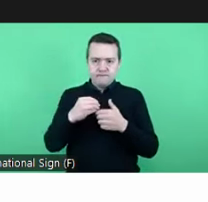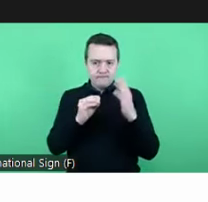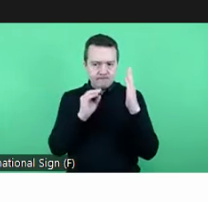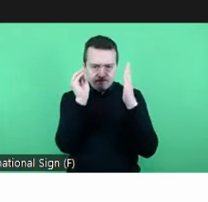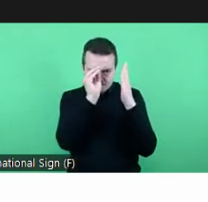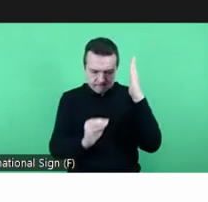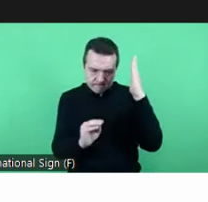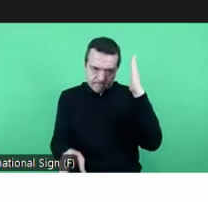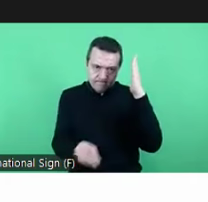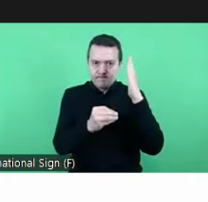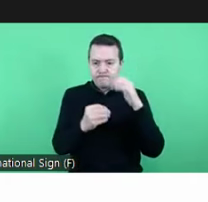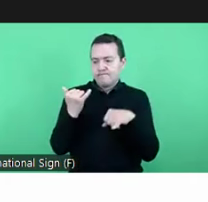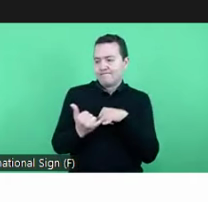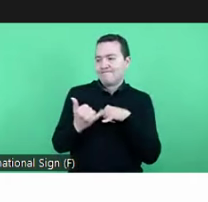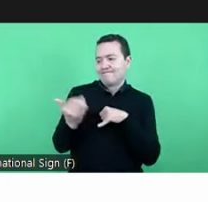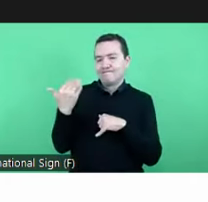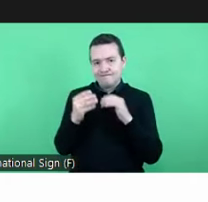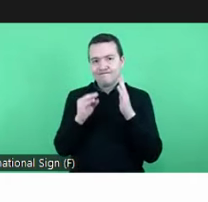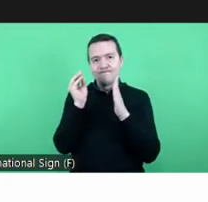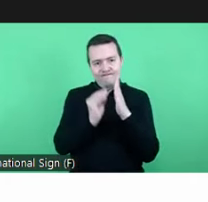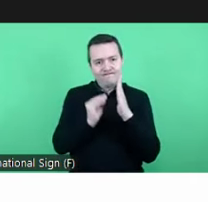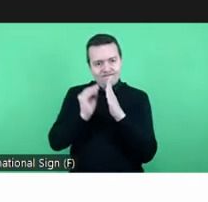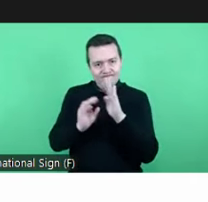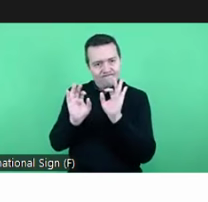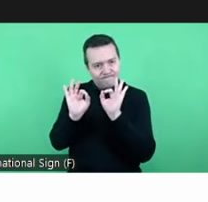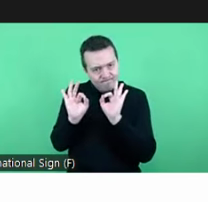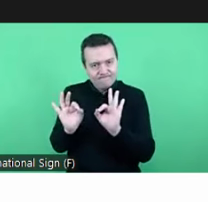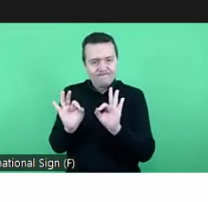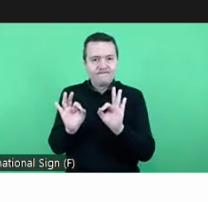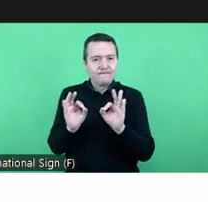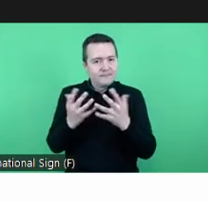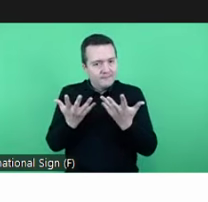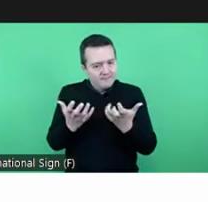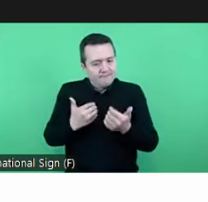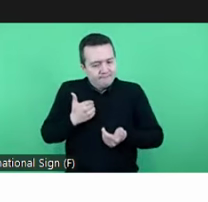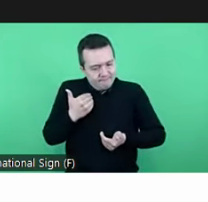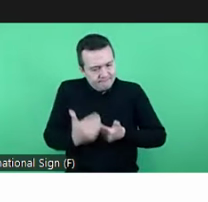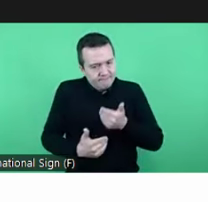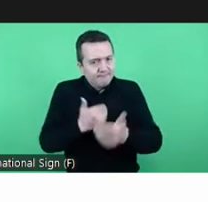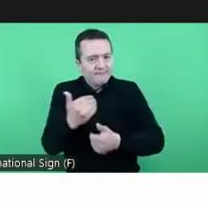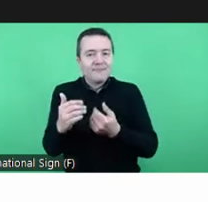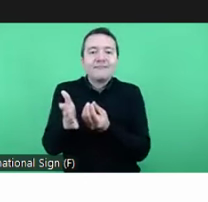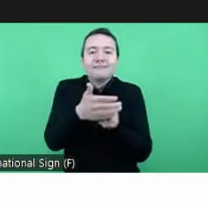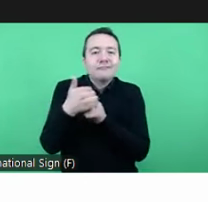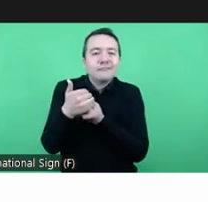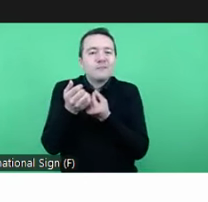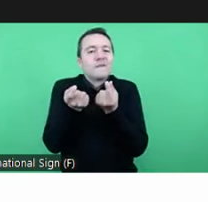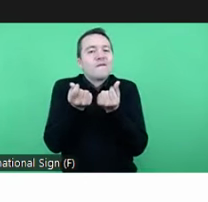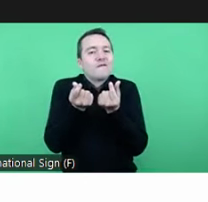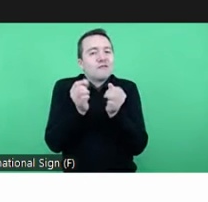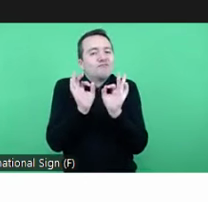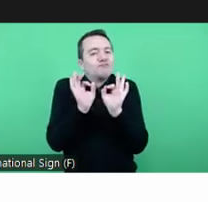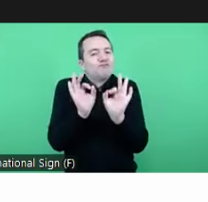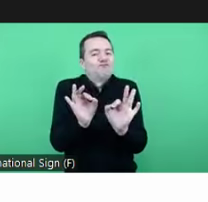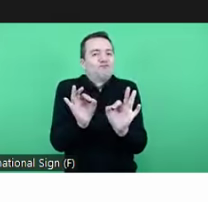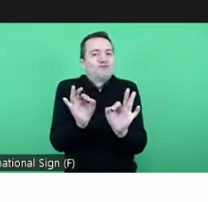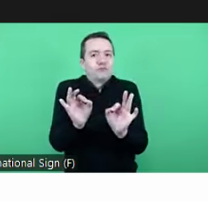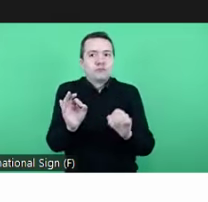to include more in time and to reduce copays and to advance in terms of financial protection in a space